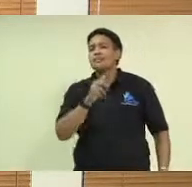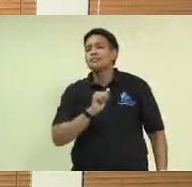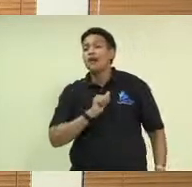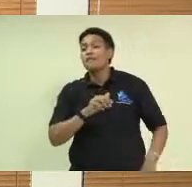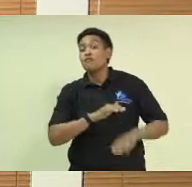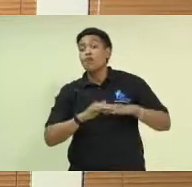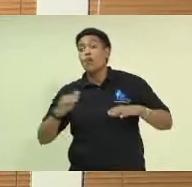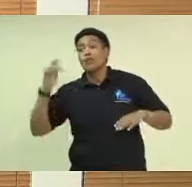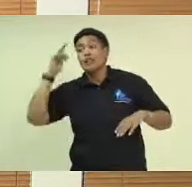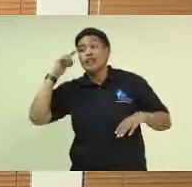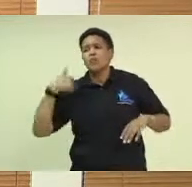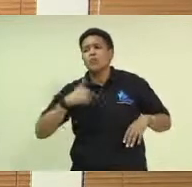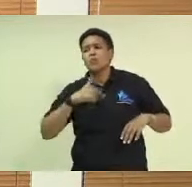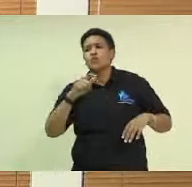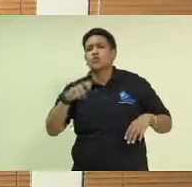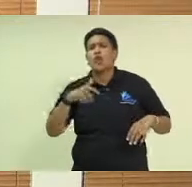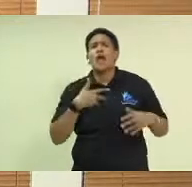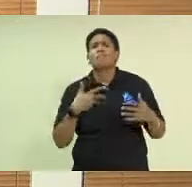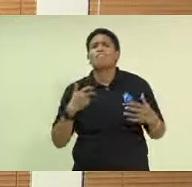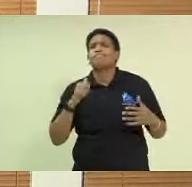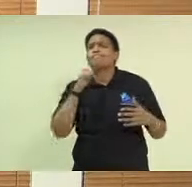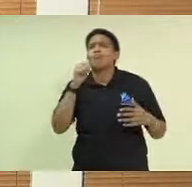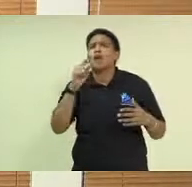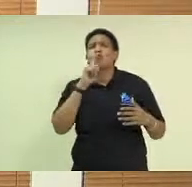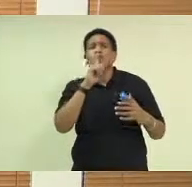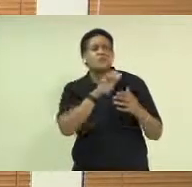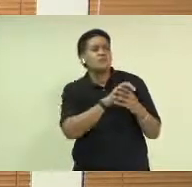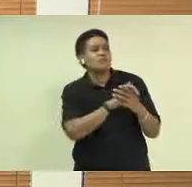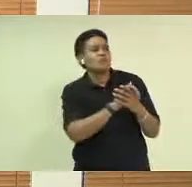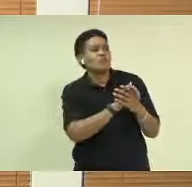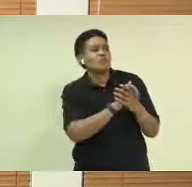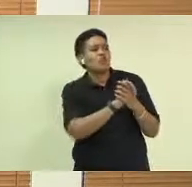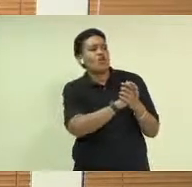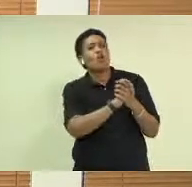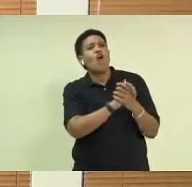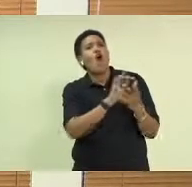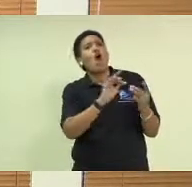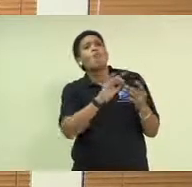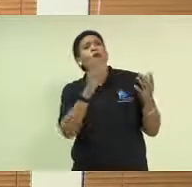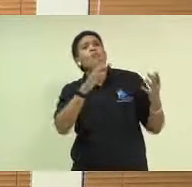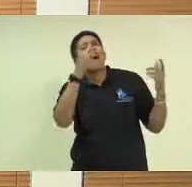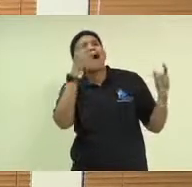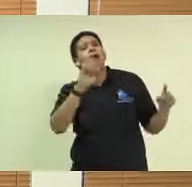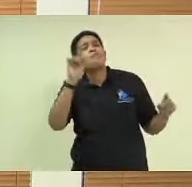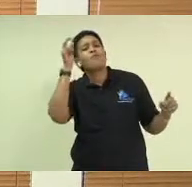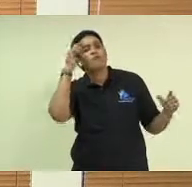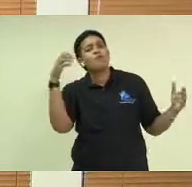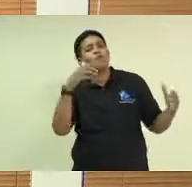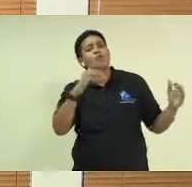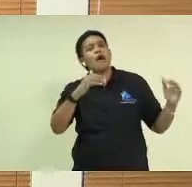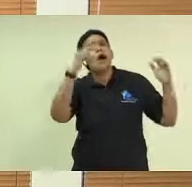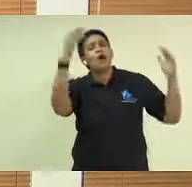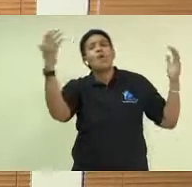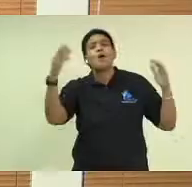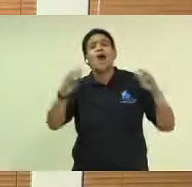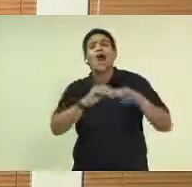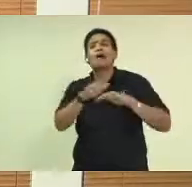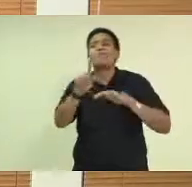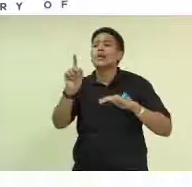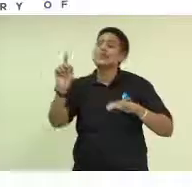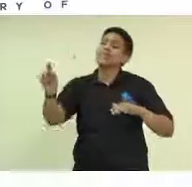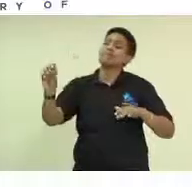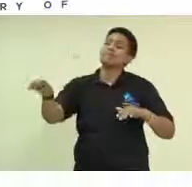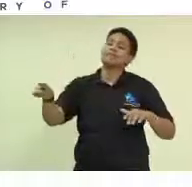think we should, I'm not going to comment on what transpires at cabinet and what advice you gave and so on,